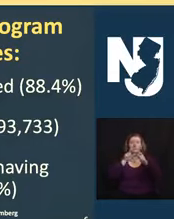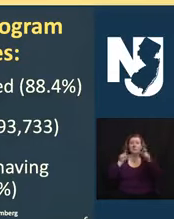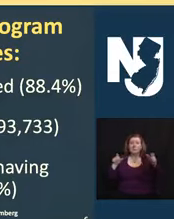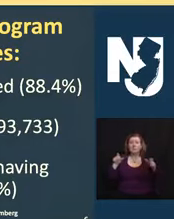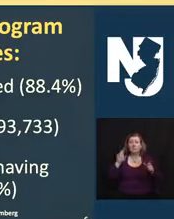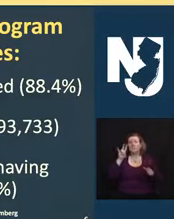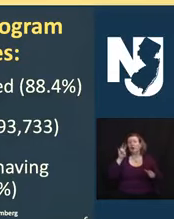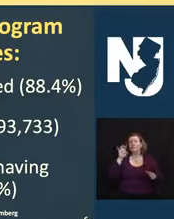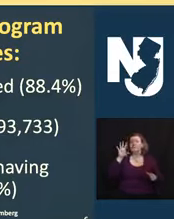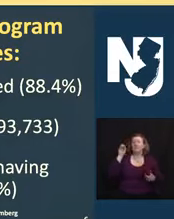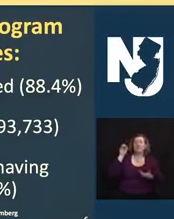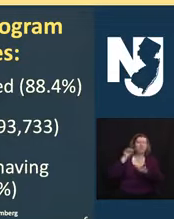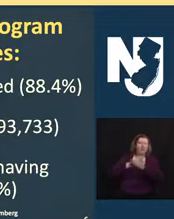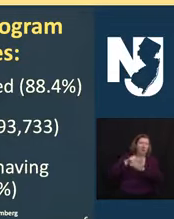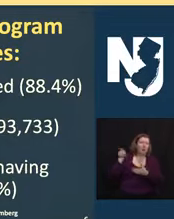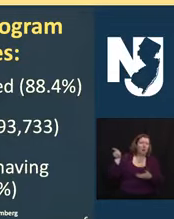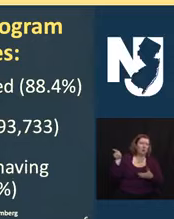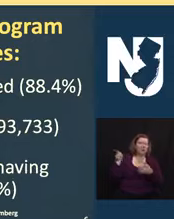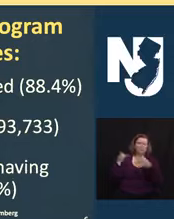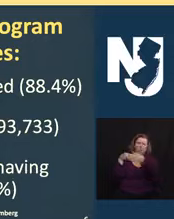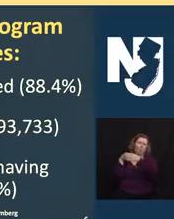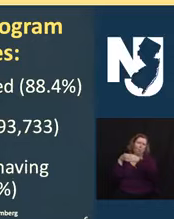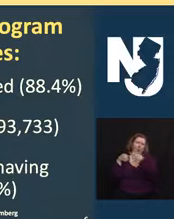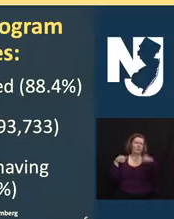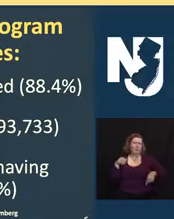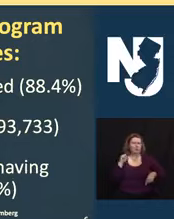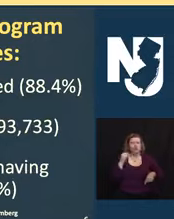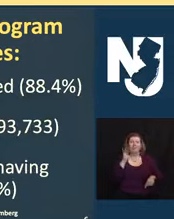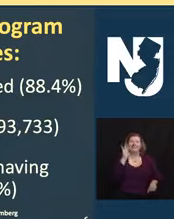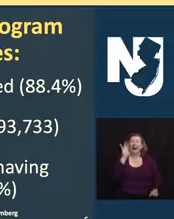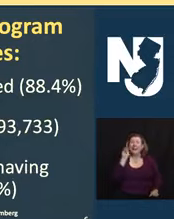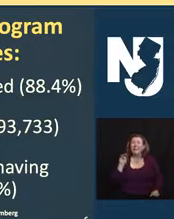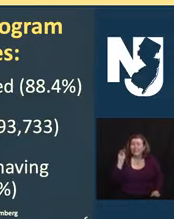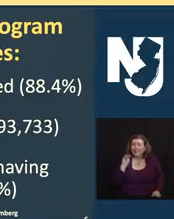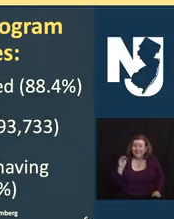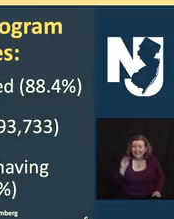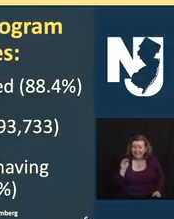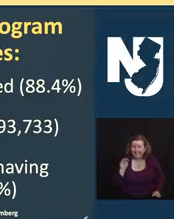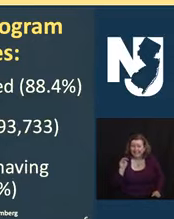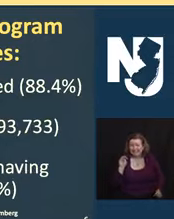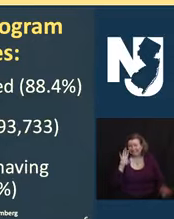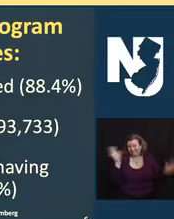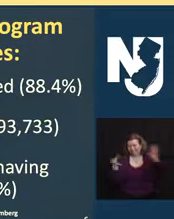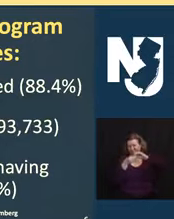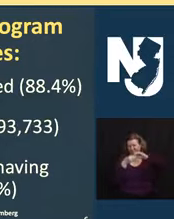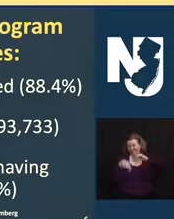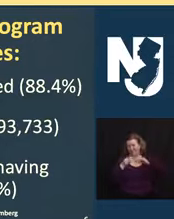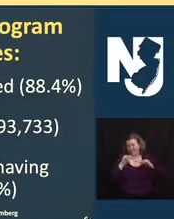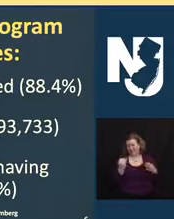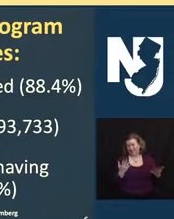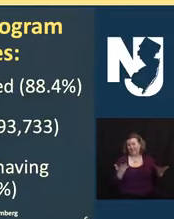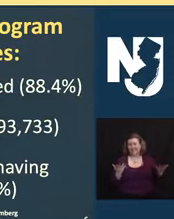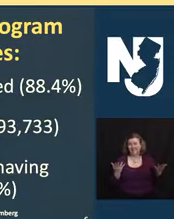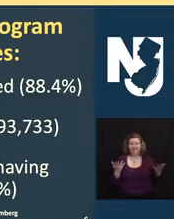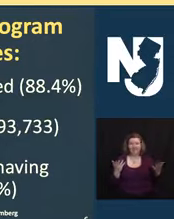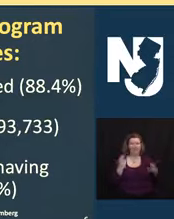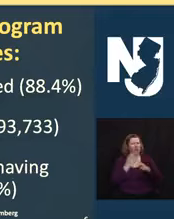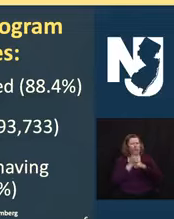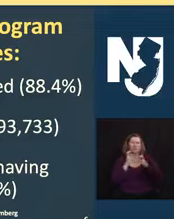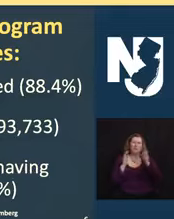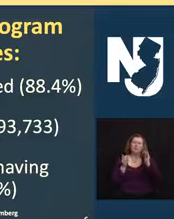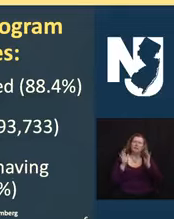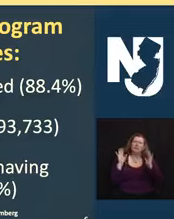American state, but a population less than either of Bergen County or Essex County. And at nearly